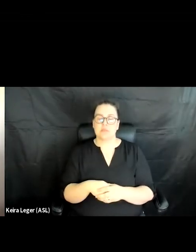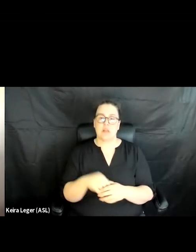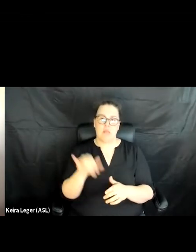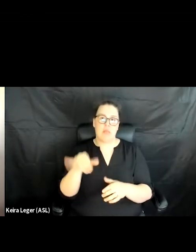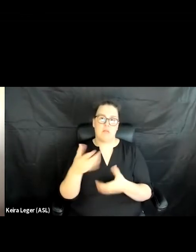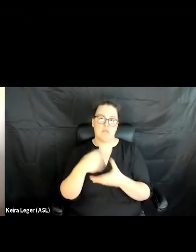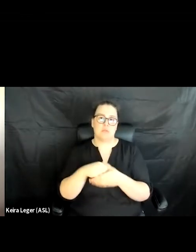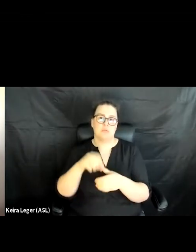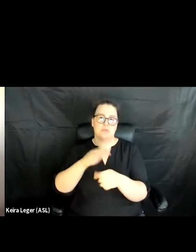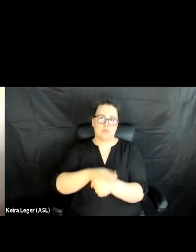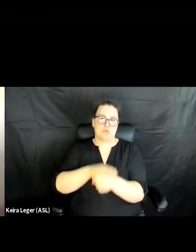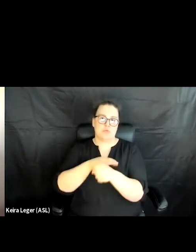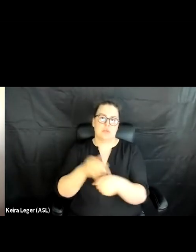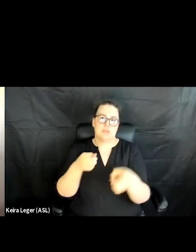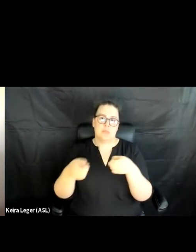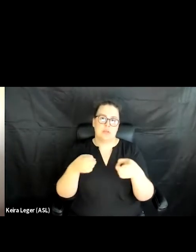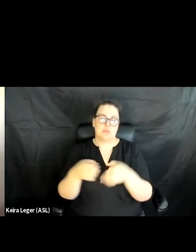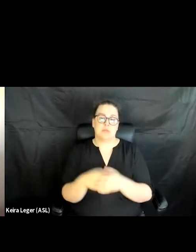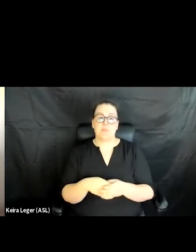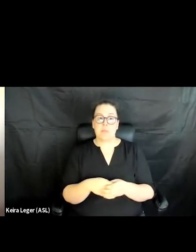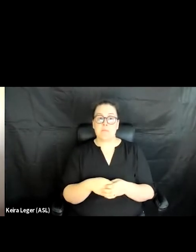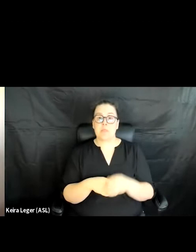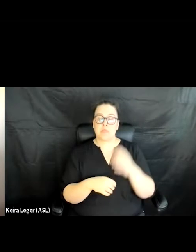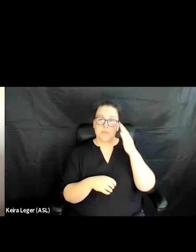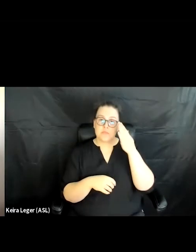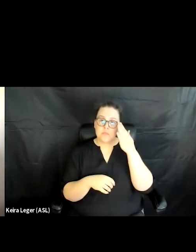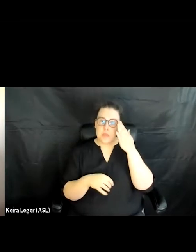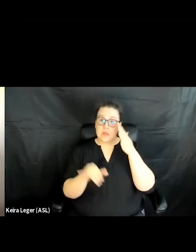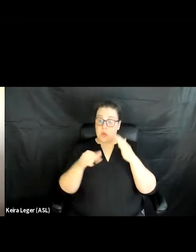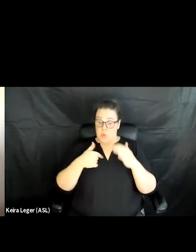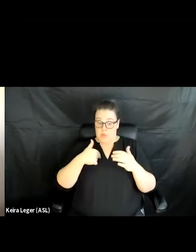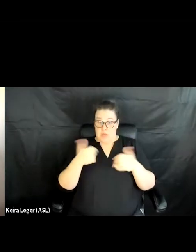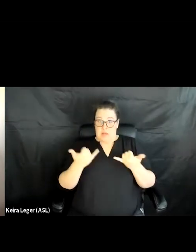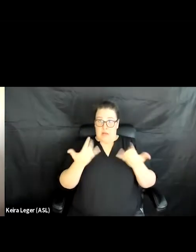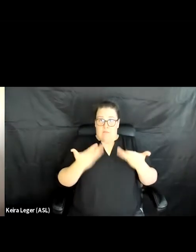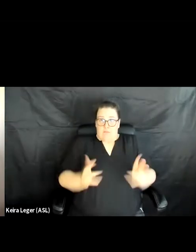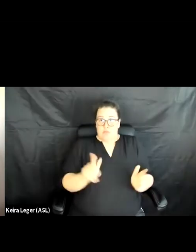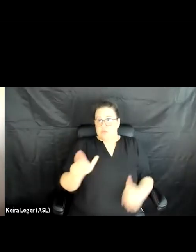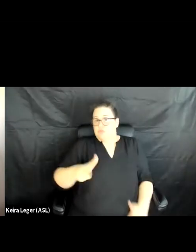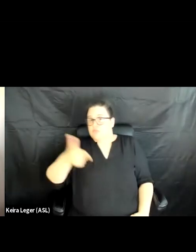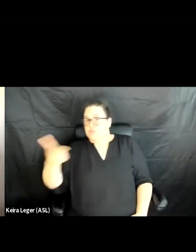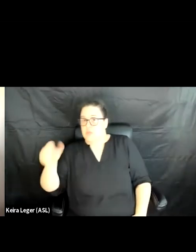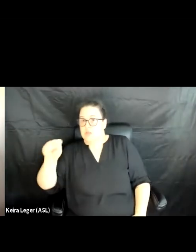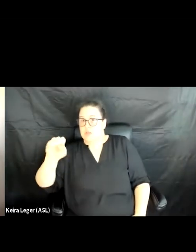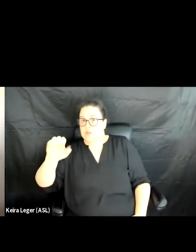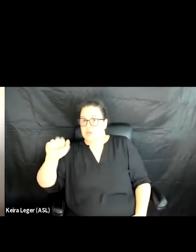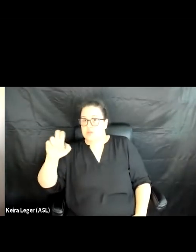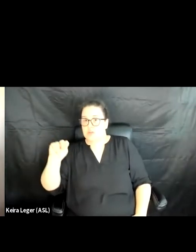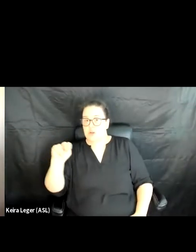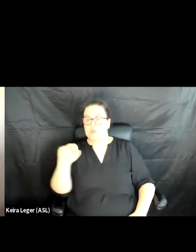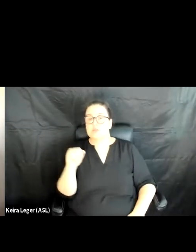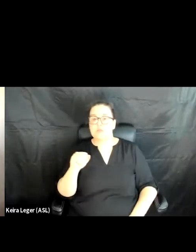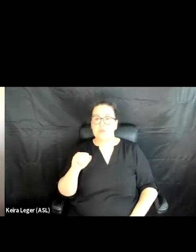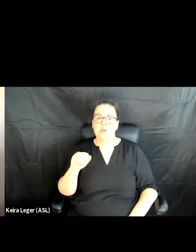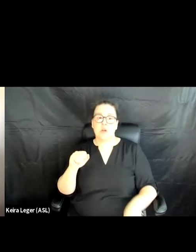these support programs. So that concludes my portion of the presentation. I will turn it over to Sean. Dina has really helpfully been including